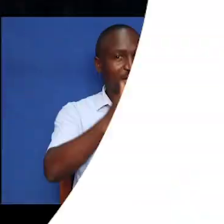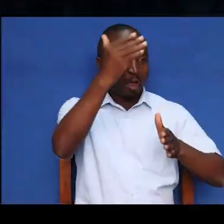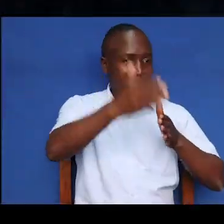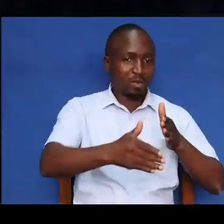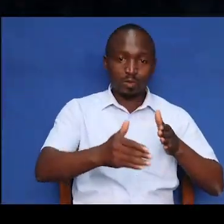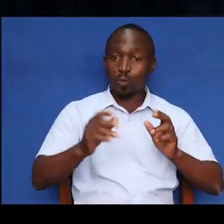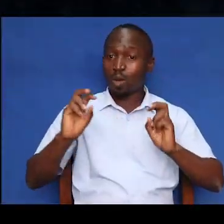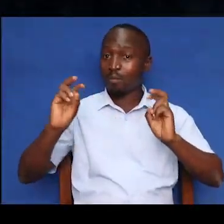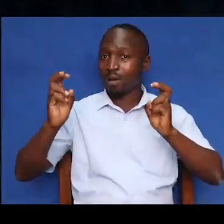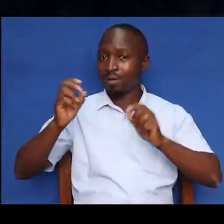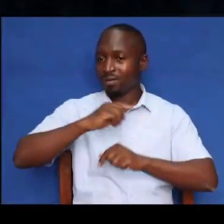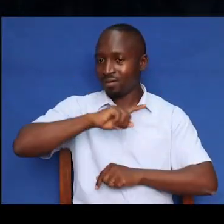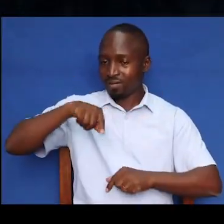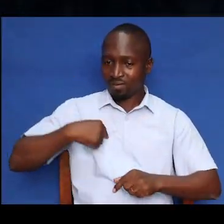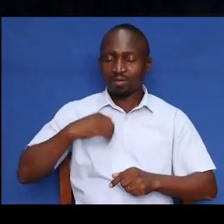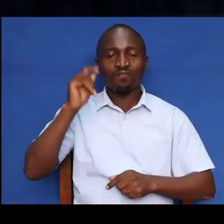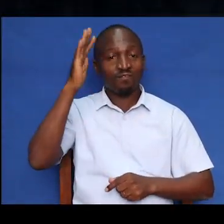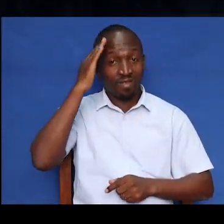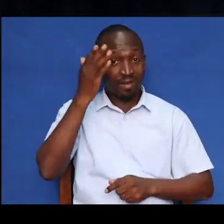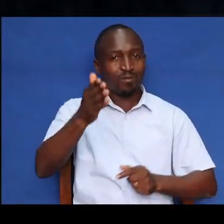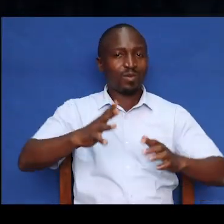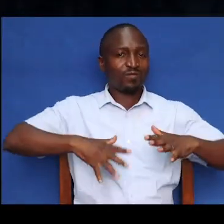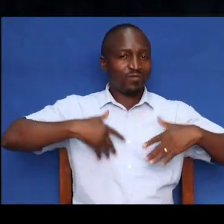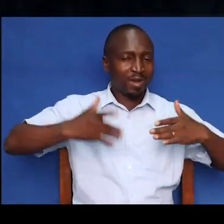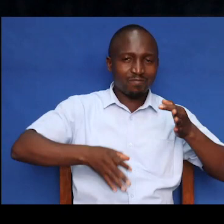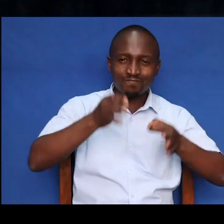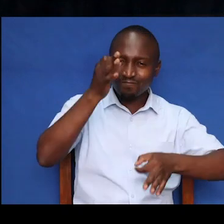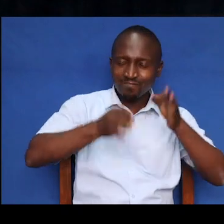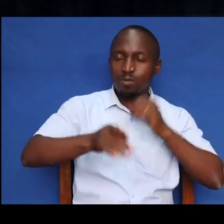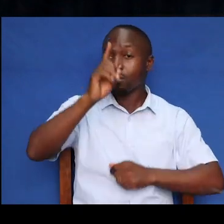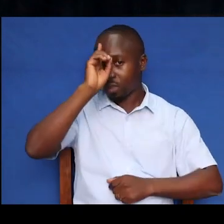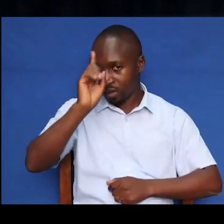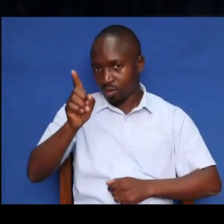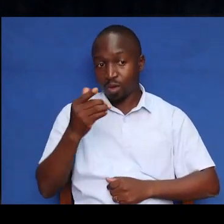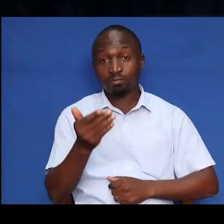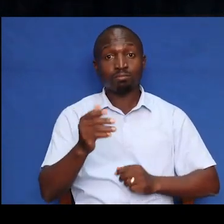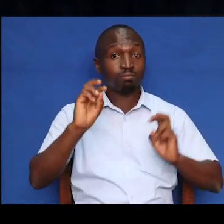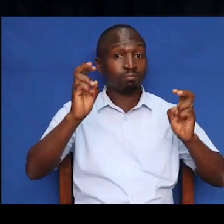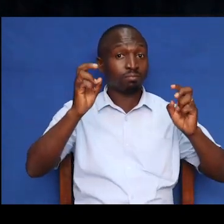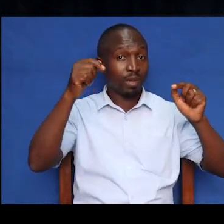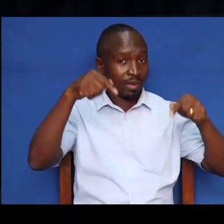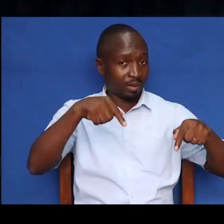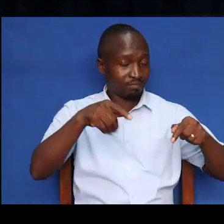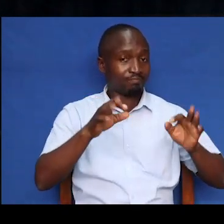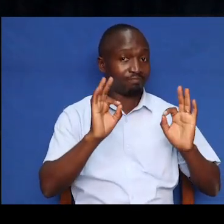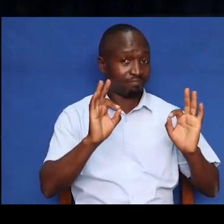We have come to an end of our lesson. I think you have enjoyed and understood very well the